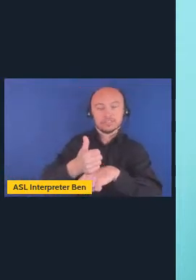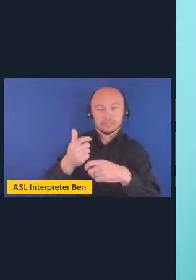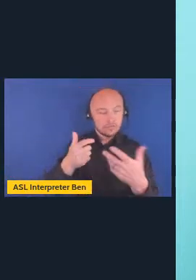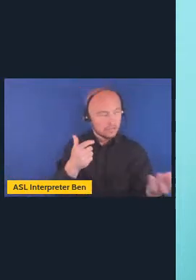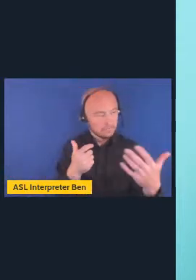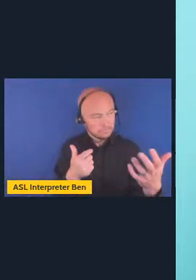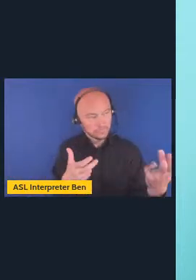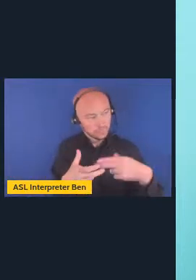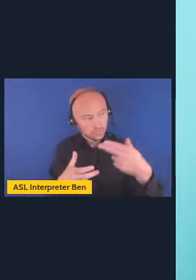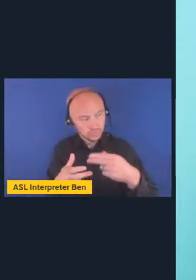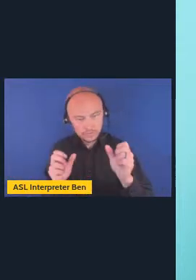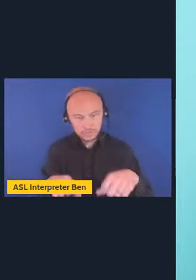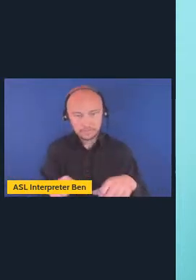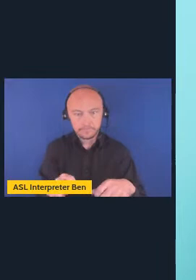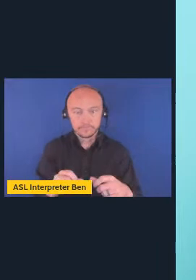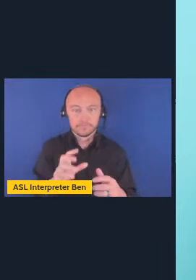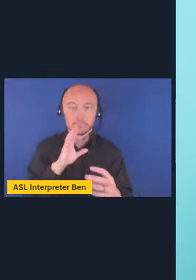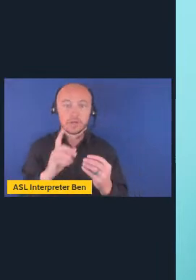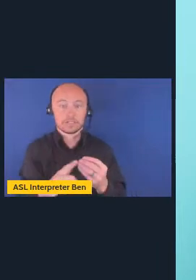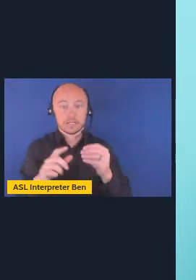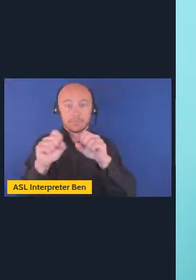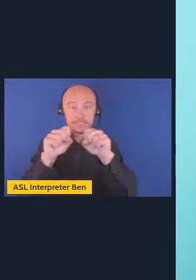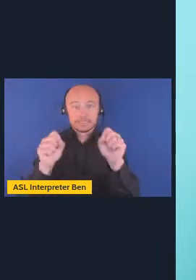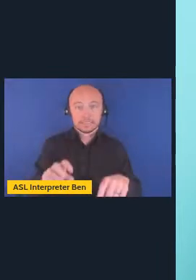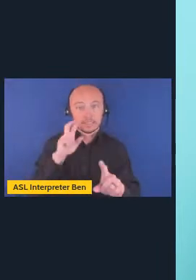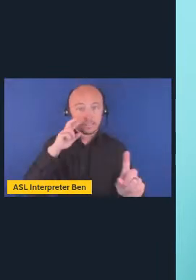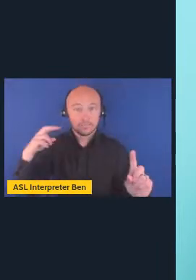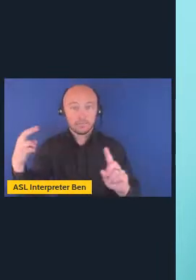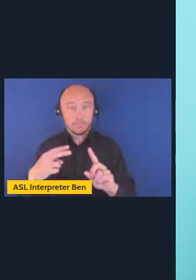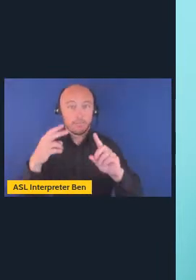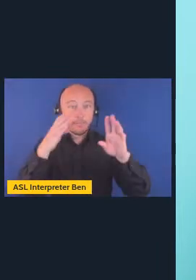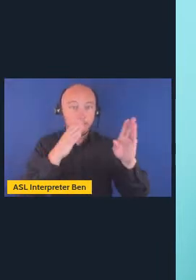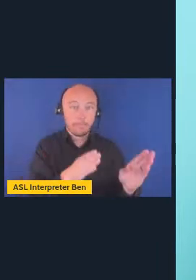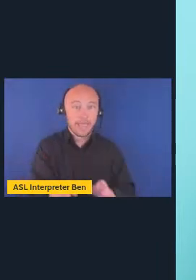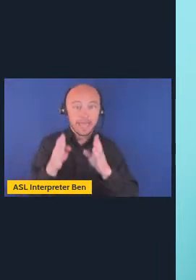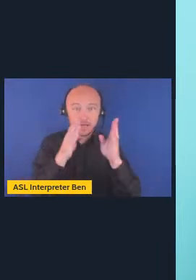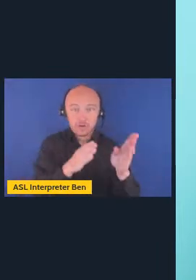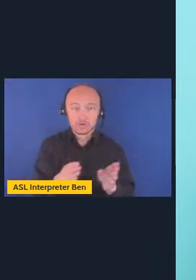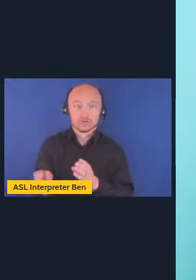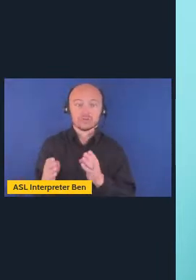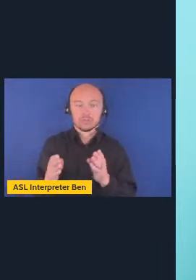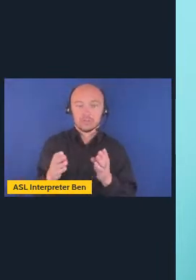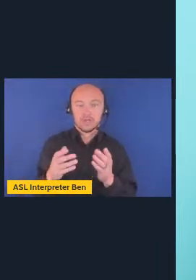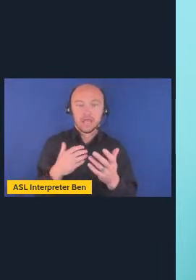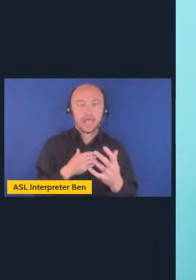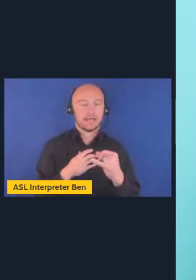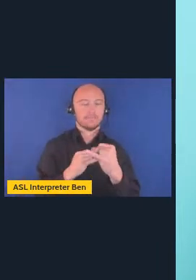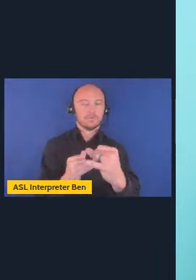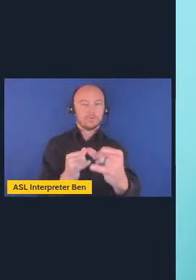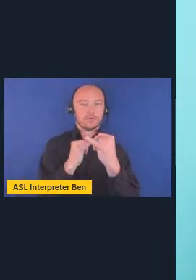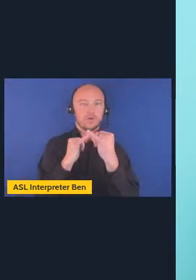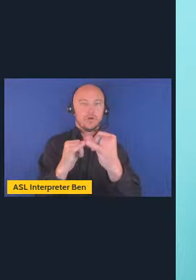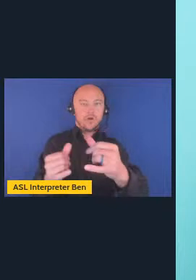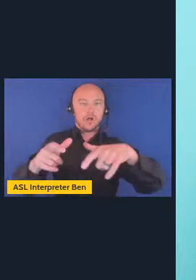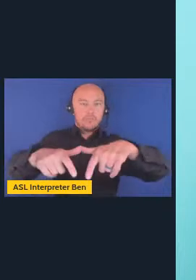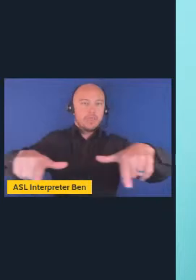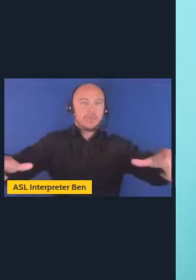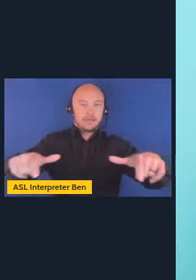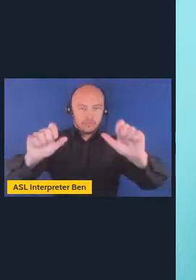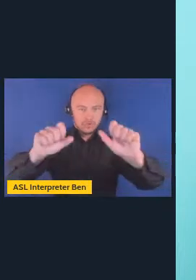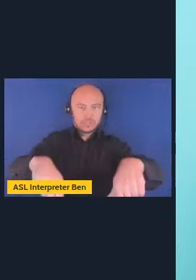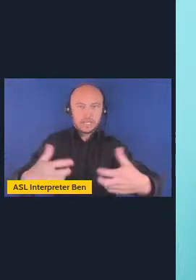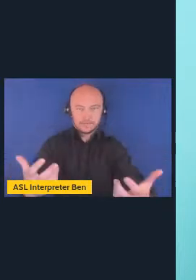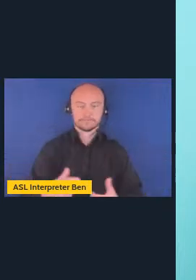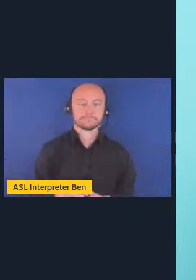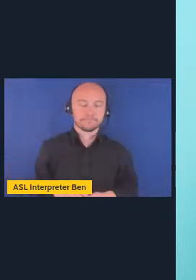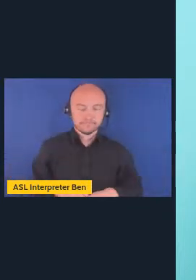speed. Whereas talking about your system through the lens of patterns at least gives you a common language that all developers can understand and